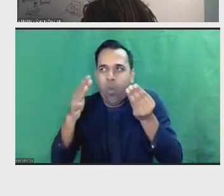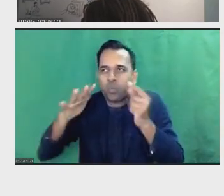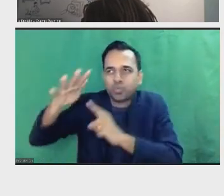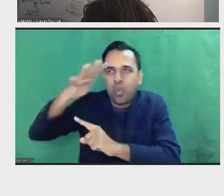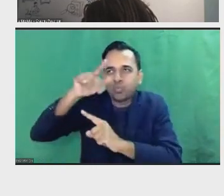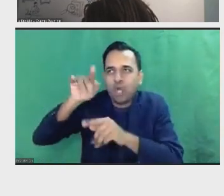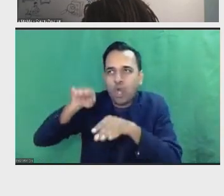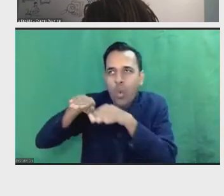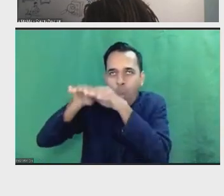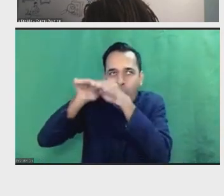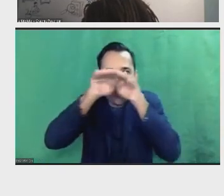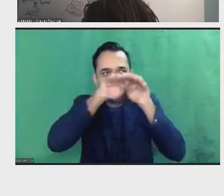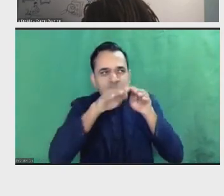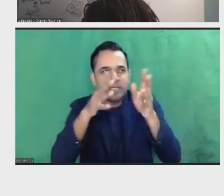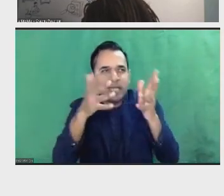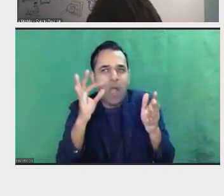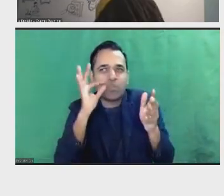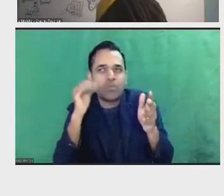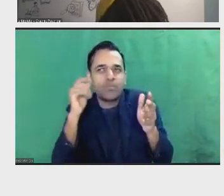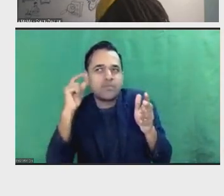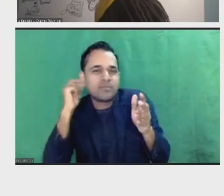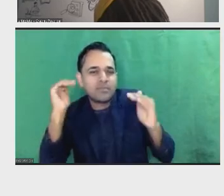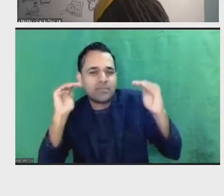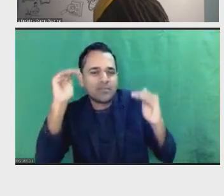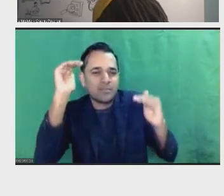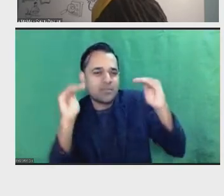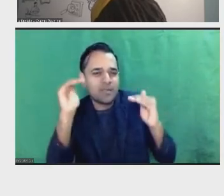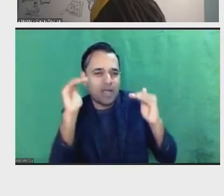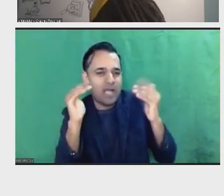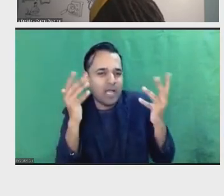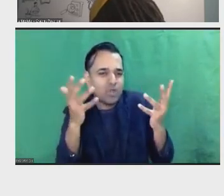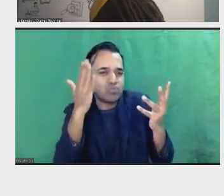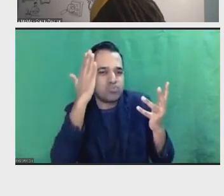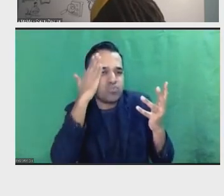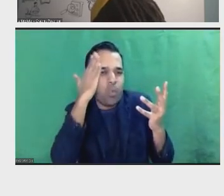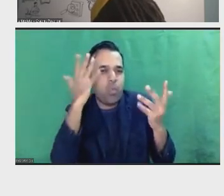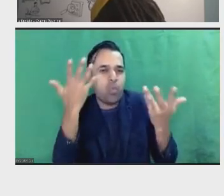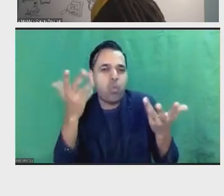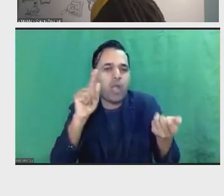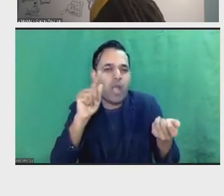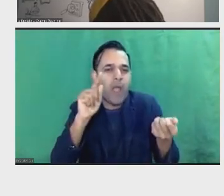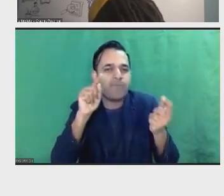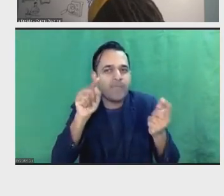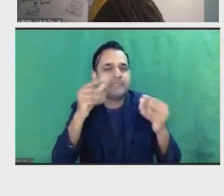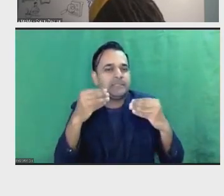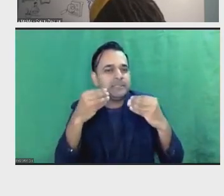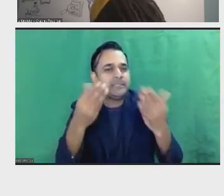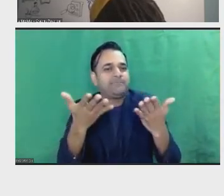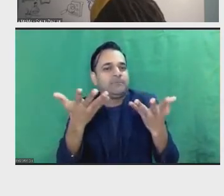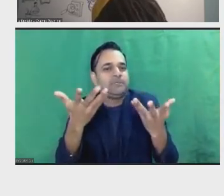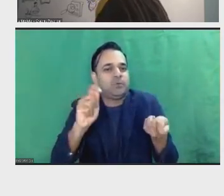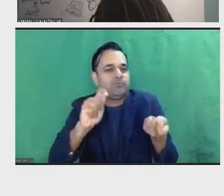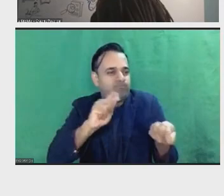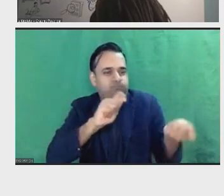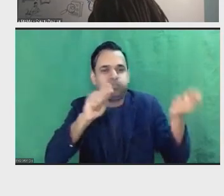transformative change. In the same time, we have biodiversity very high on the agenda for our foreign policy.